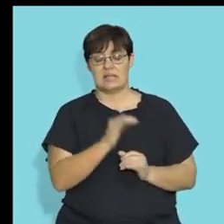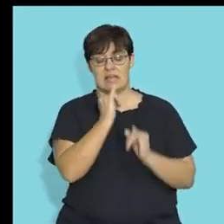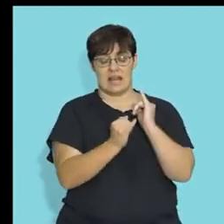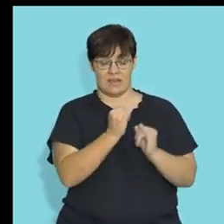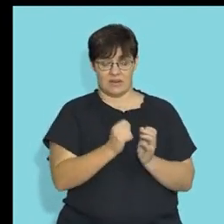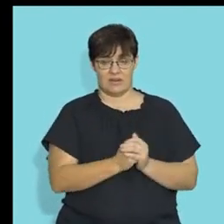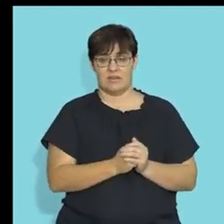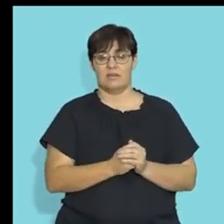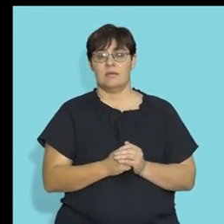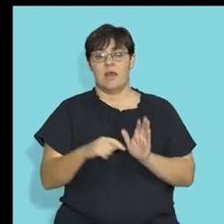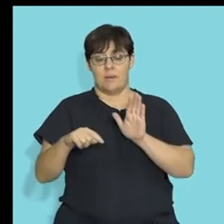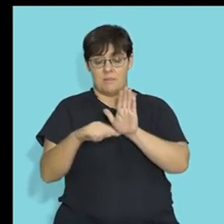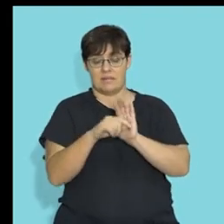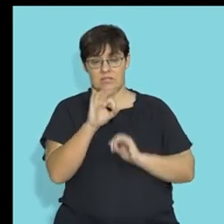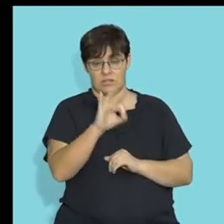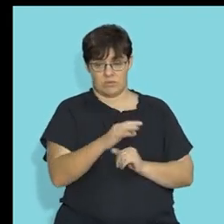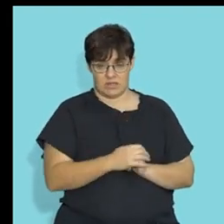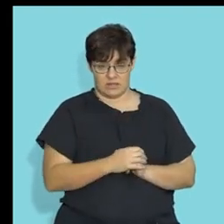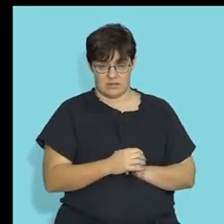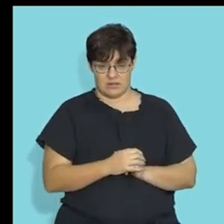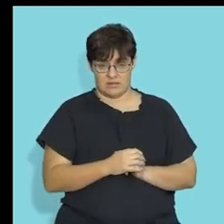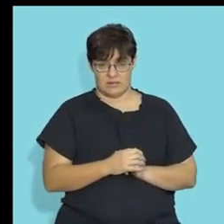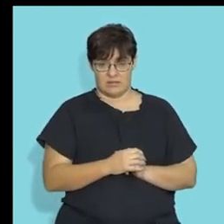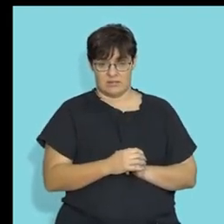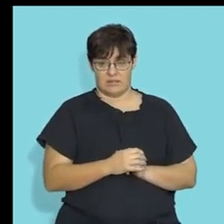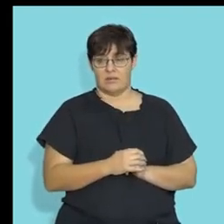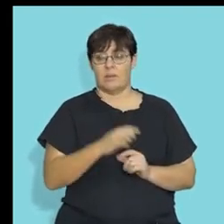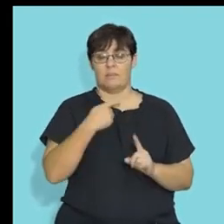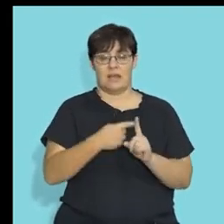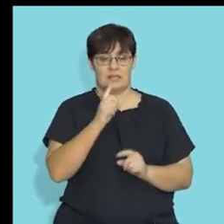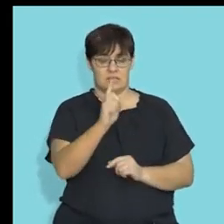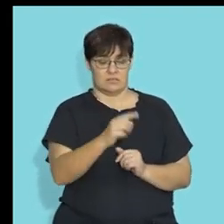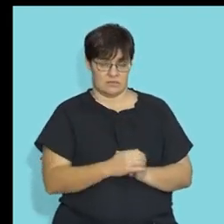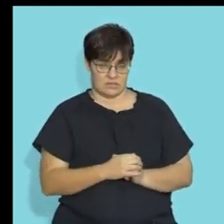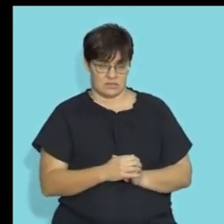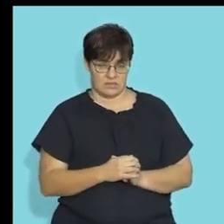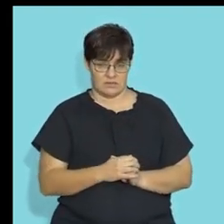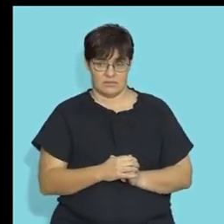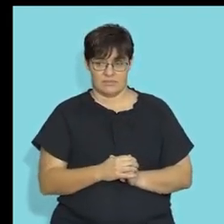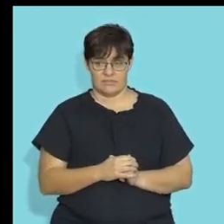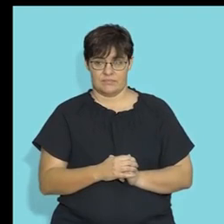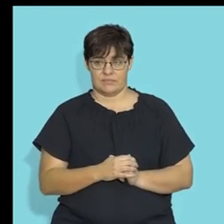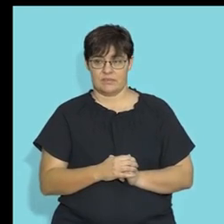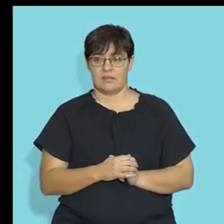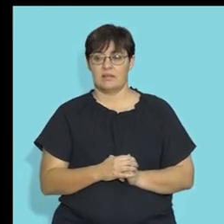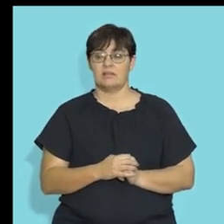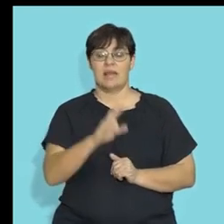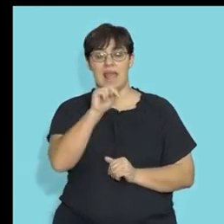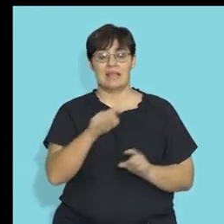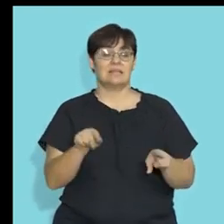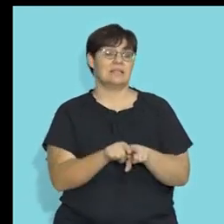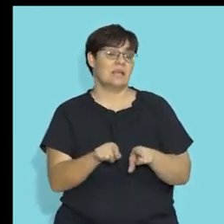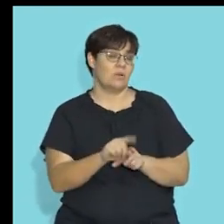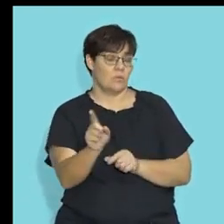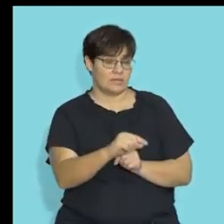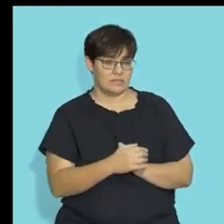this pattern will be the top number, which is 11, minus the bottom number, which is 3, plus 1. So you'll